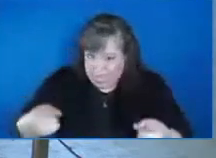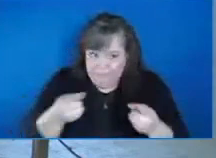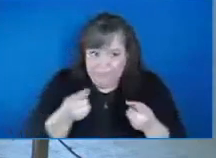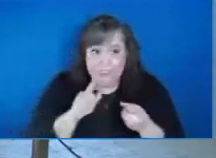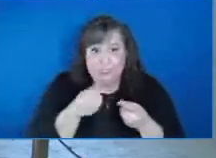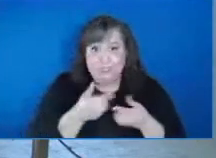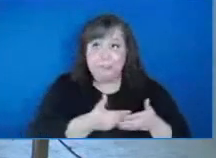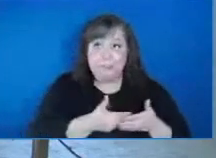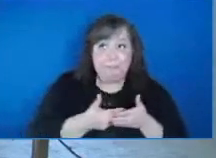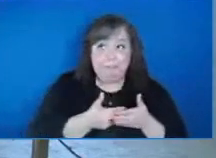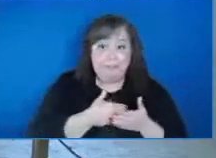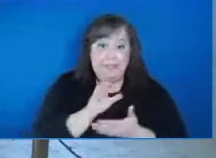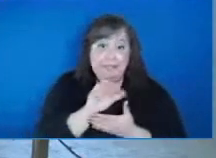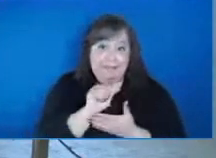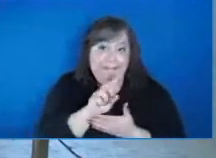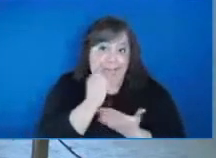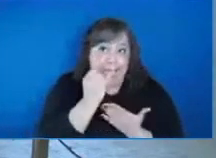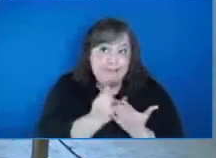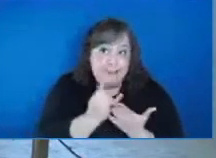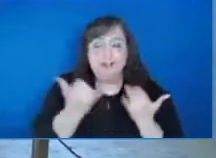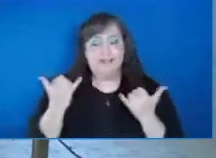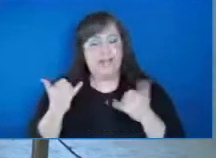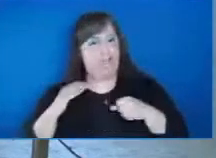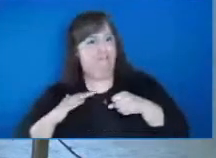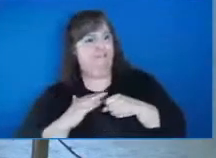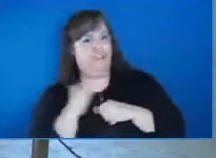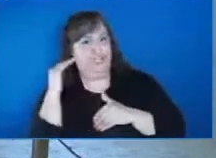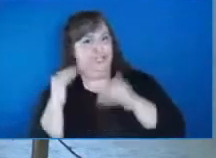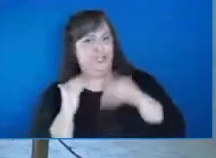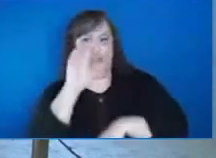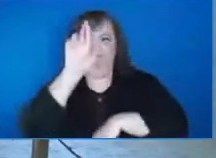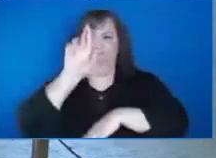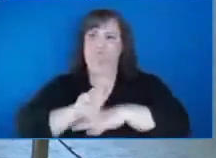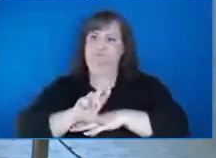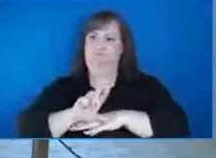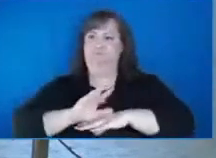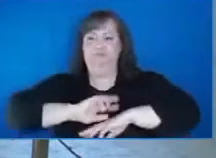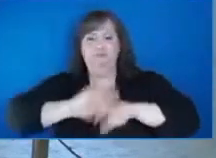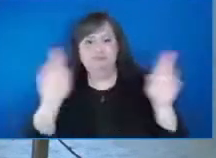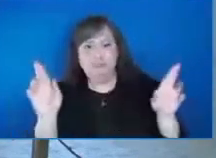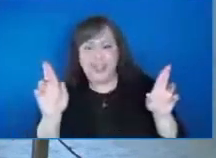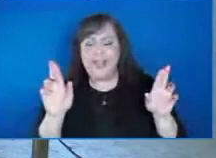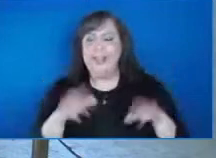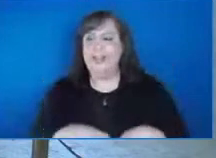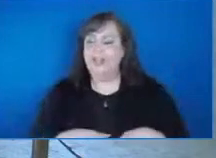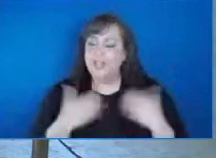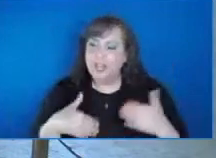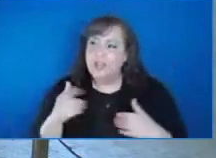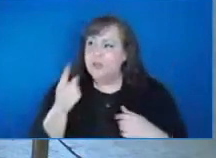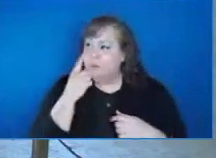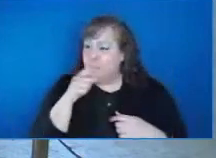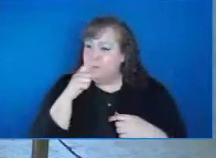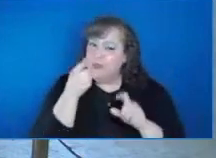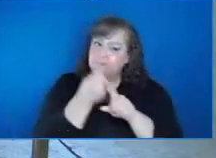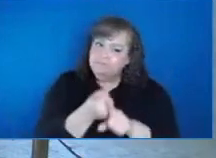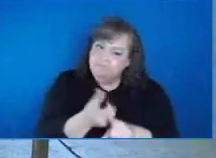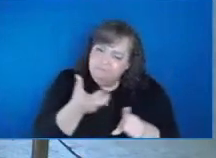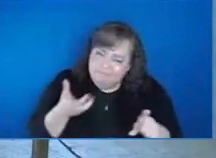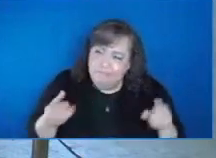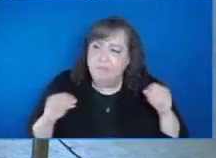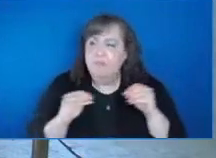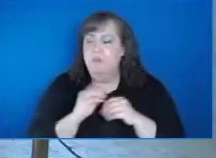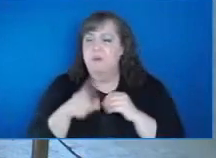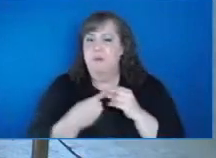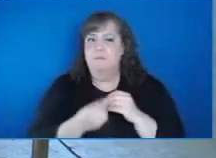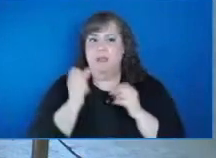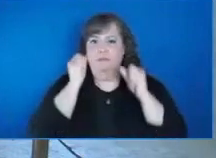spacecraft sitting on top of its Falcon 9 rocket. Oh, man. Can you tell us more about this amazing machine, how it works, what